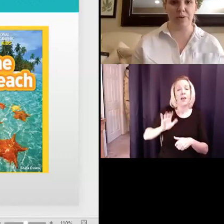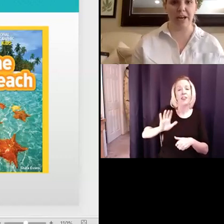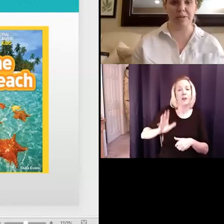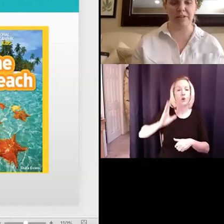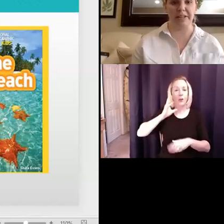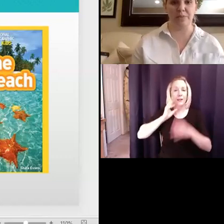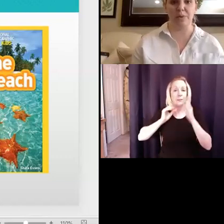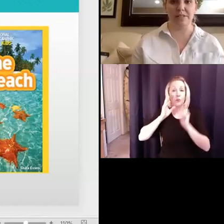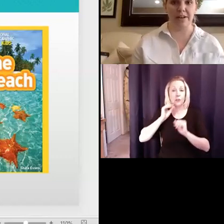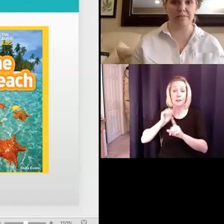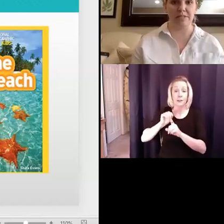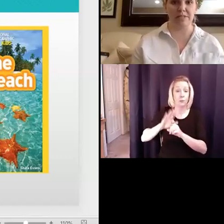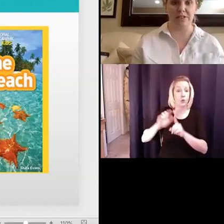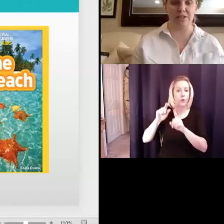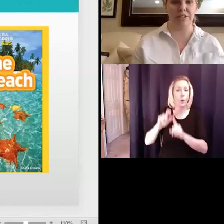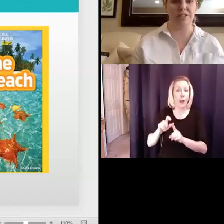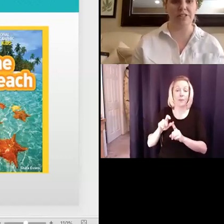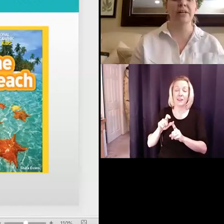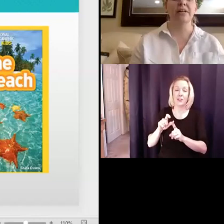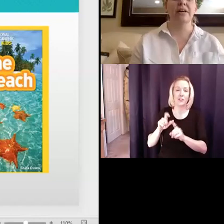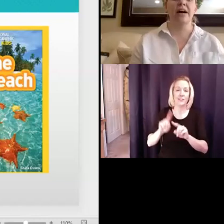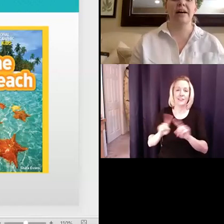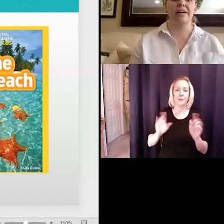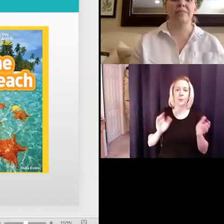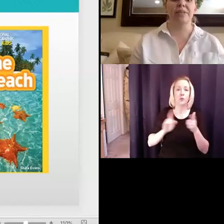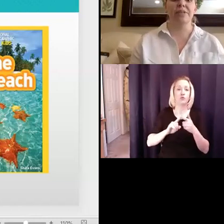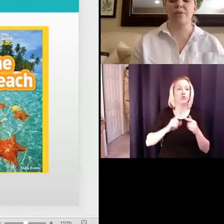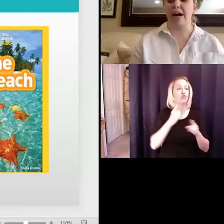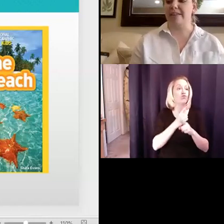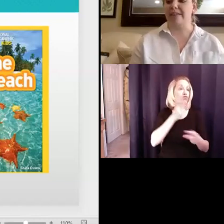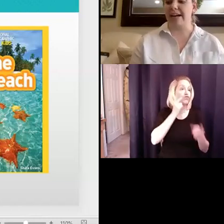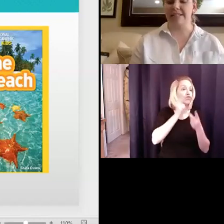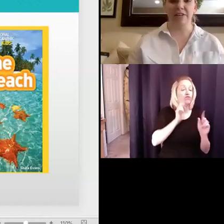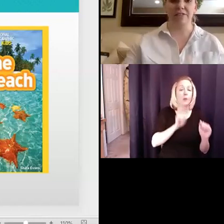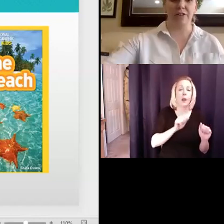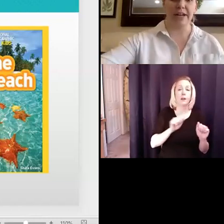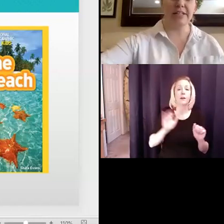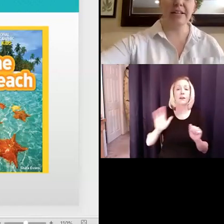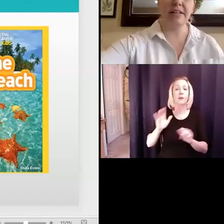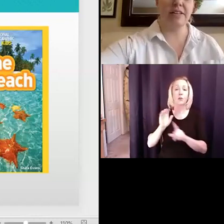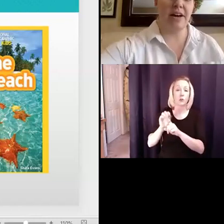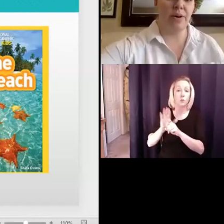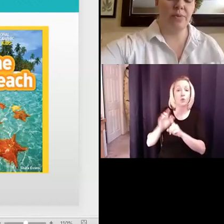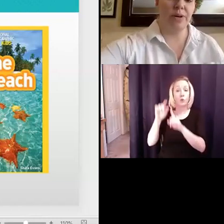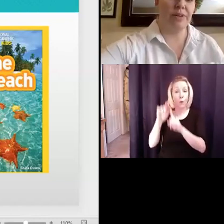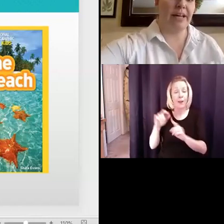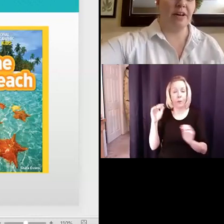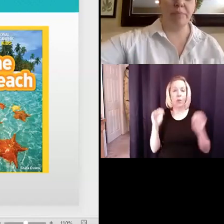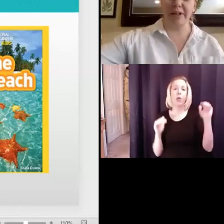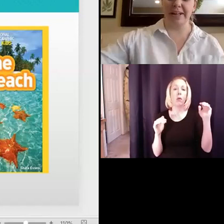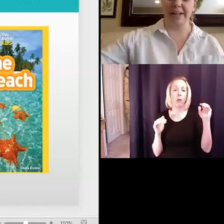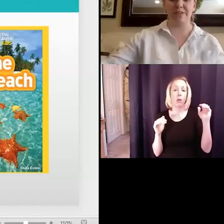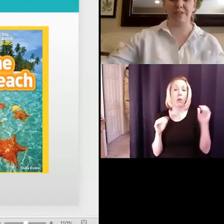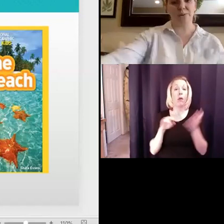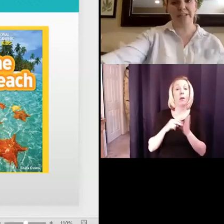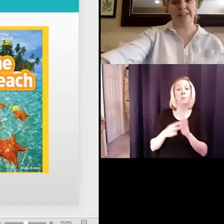with vocabulary and words that sighted children do. So I think I take for granted that when we're reading a book